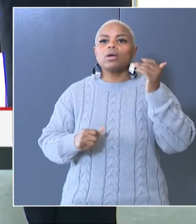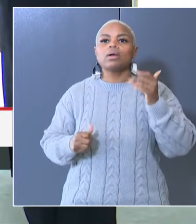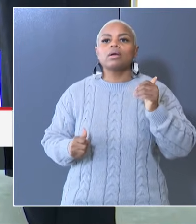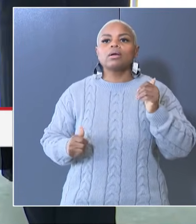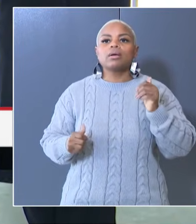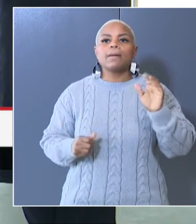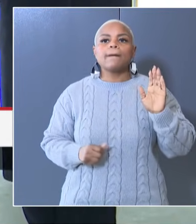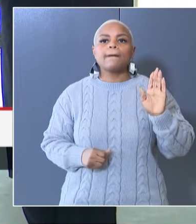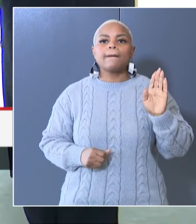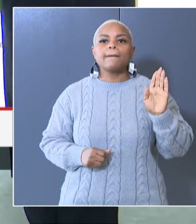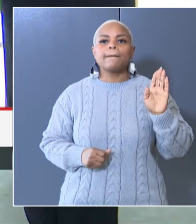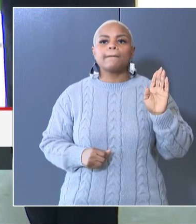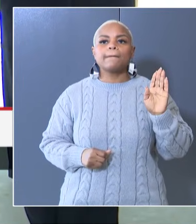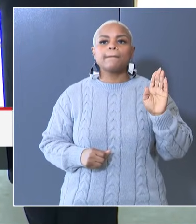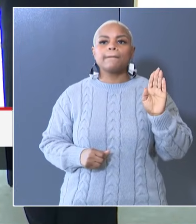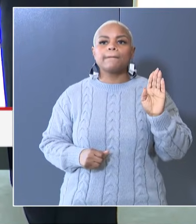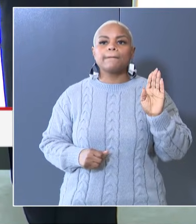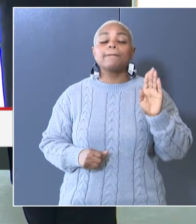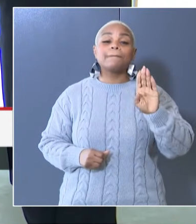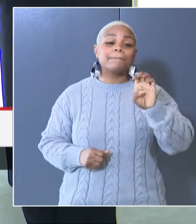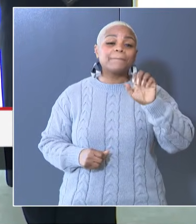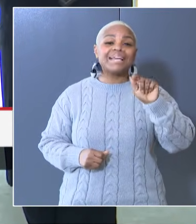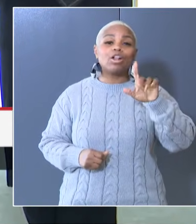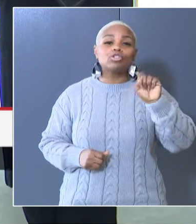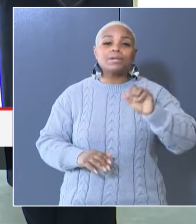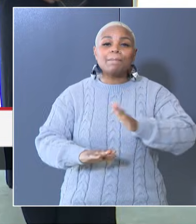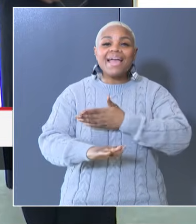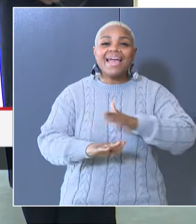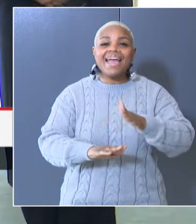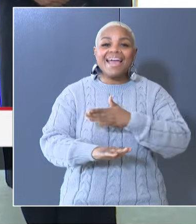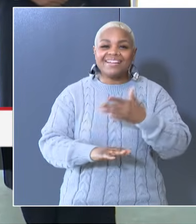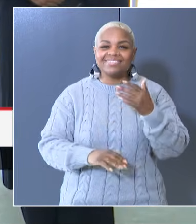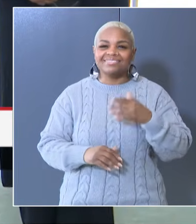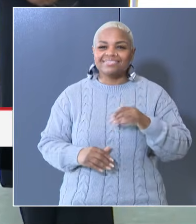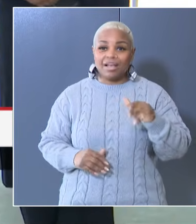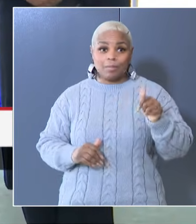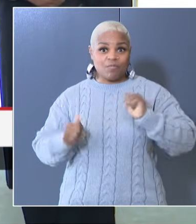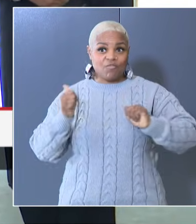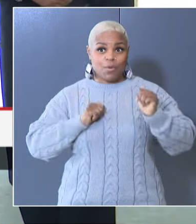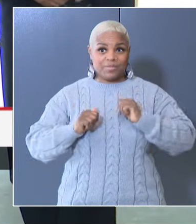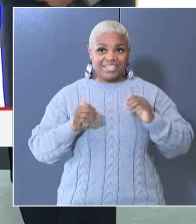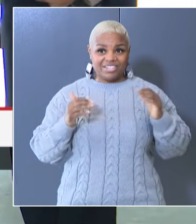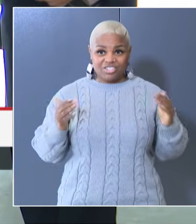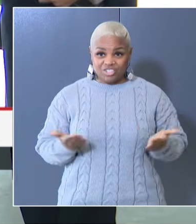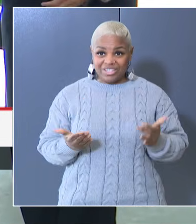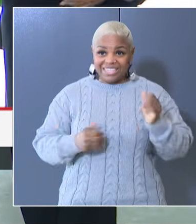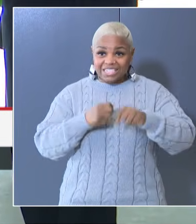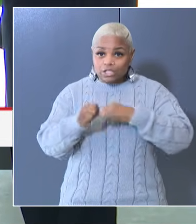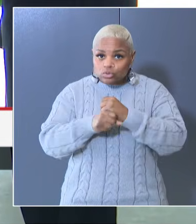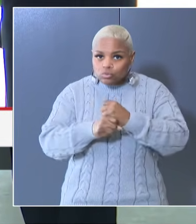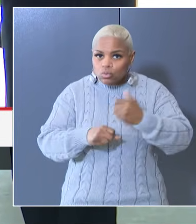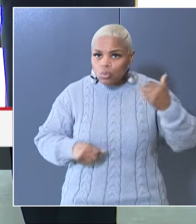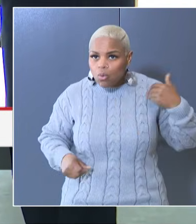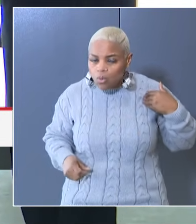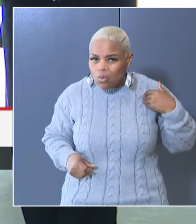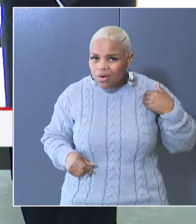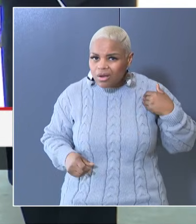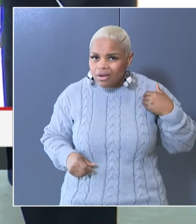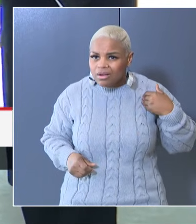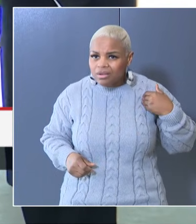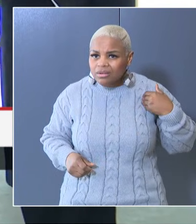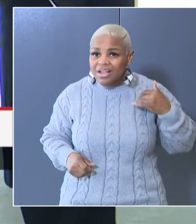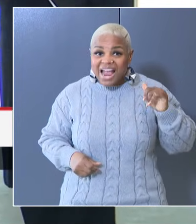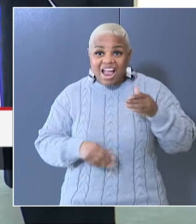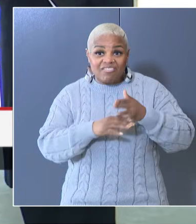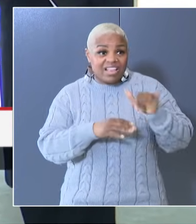D.C., just a few blocks from here, 1964. So we have waited and navigated this project,